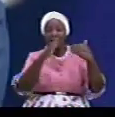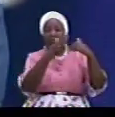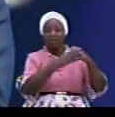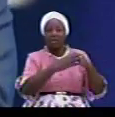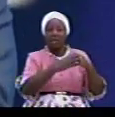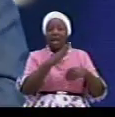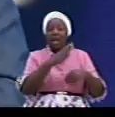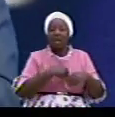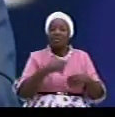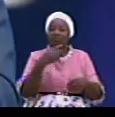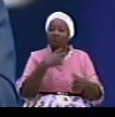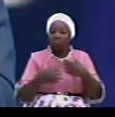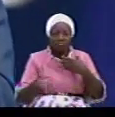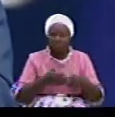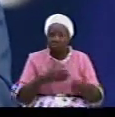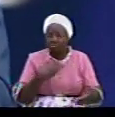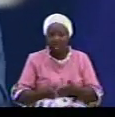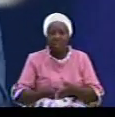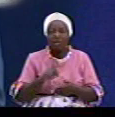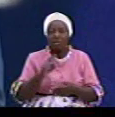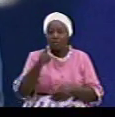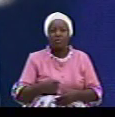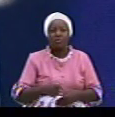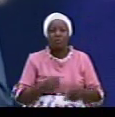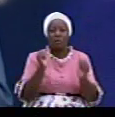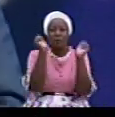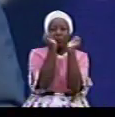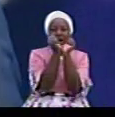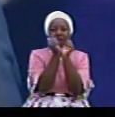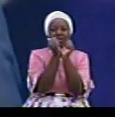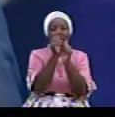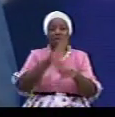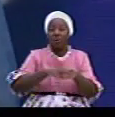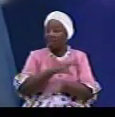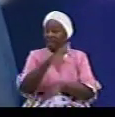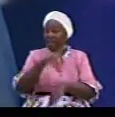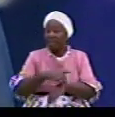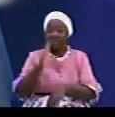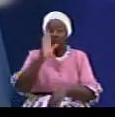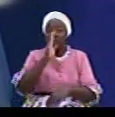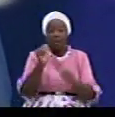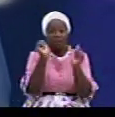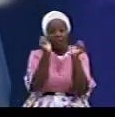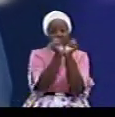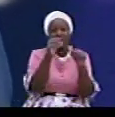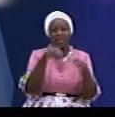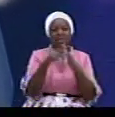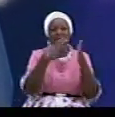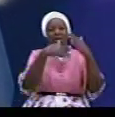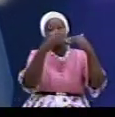whatsoever thou shalt bind on earth shall be bound in heaven.